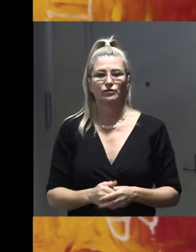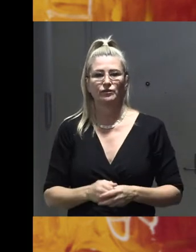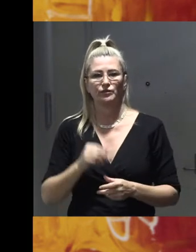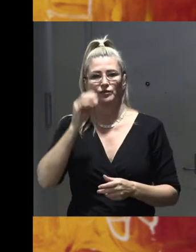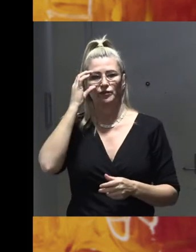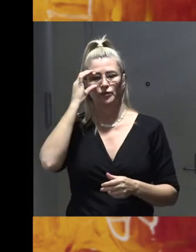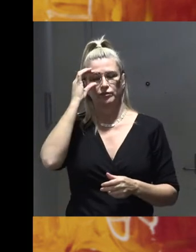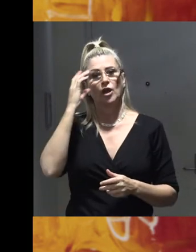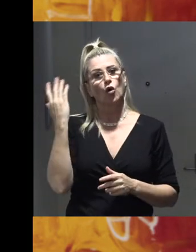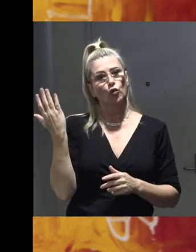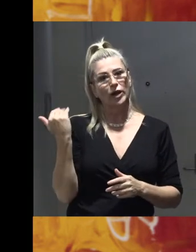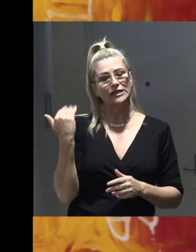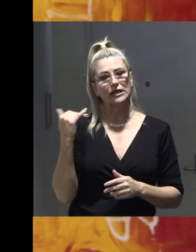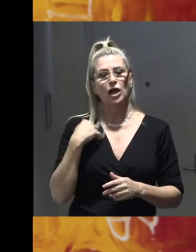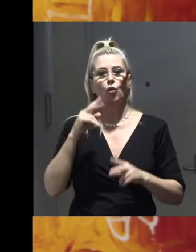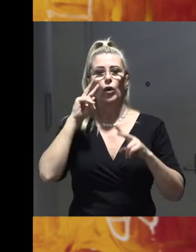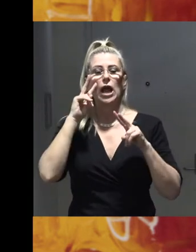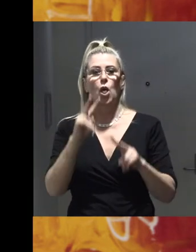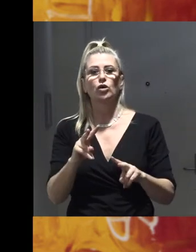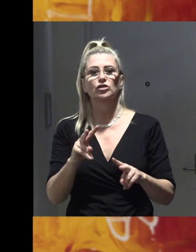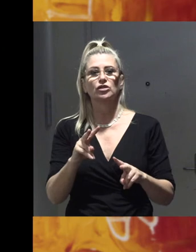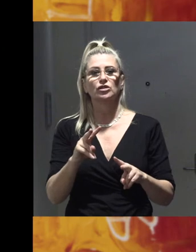In a recent study, we looked at the role